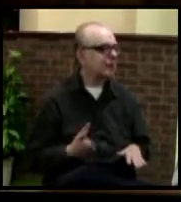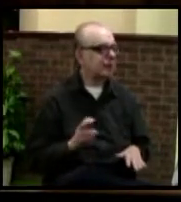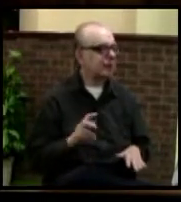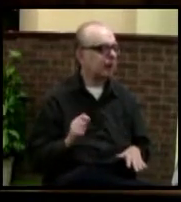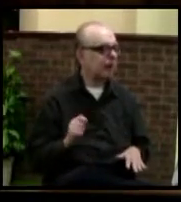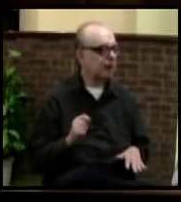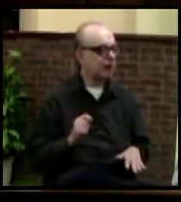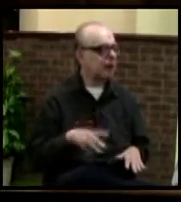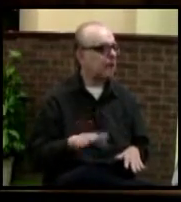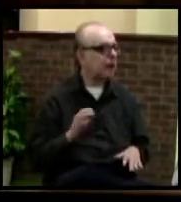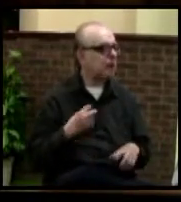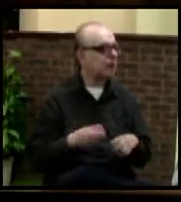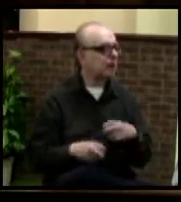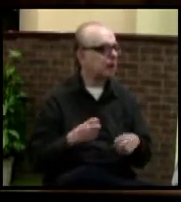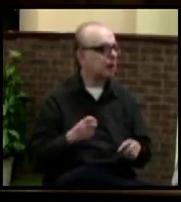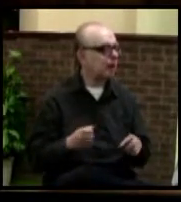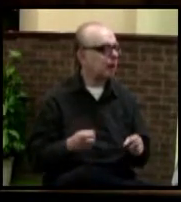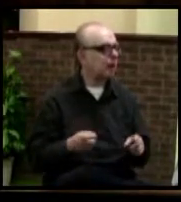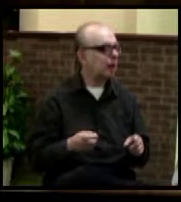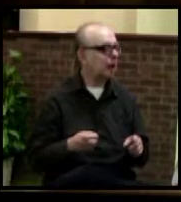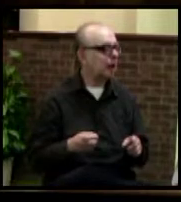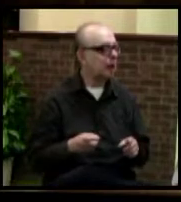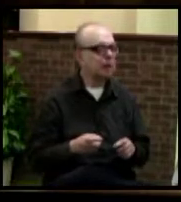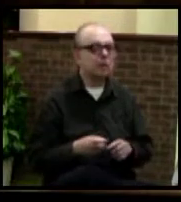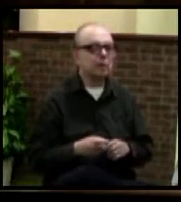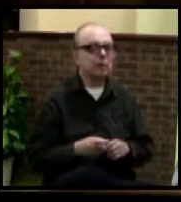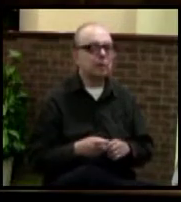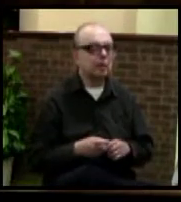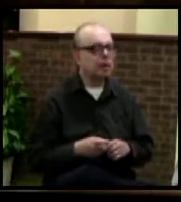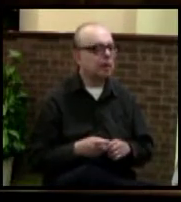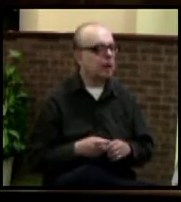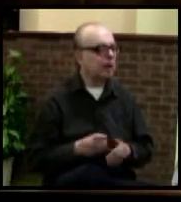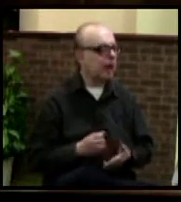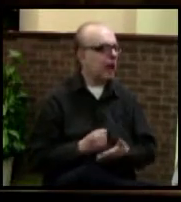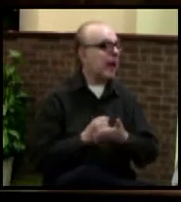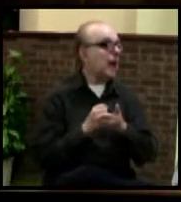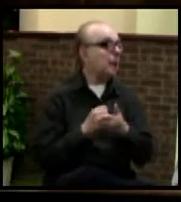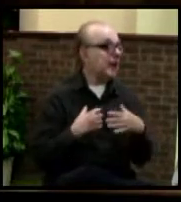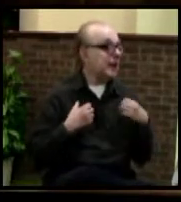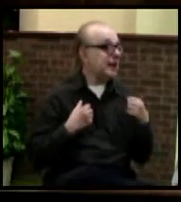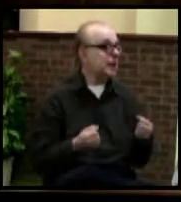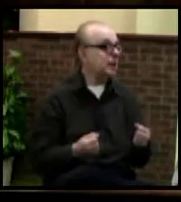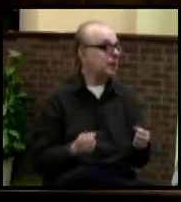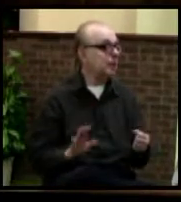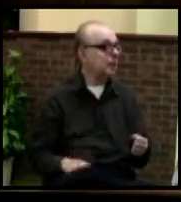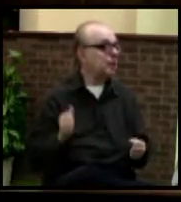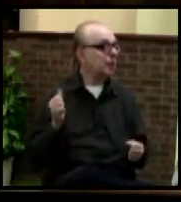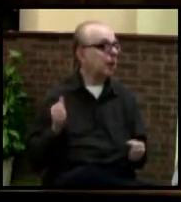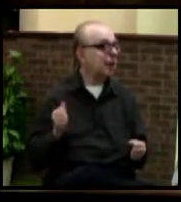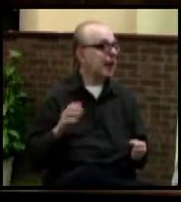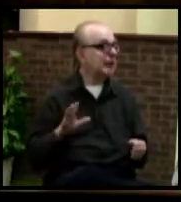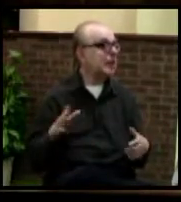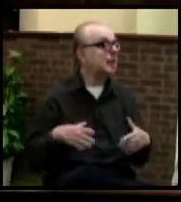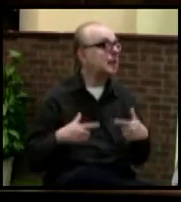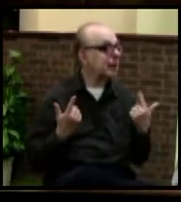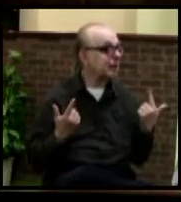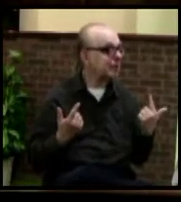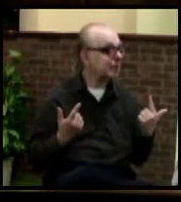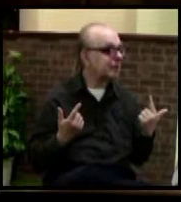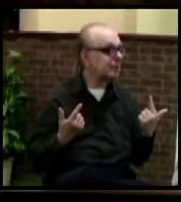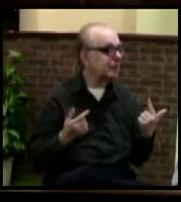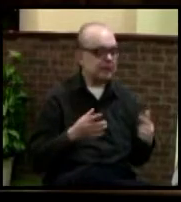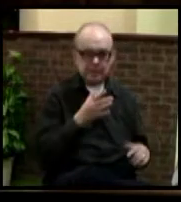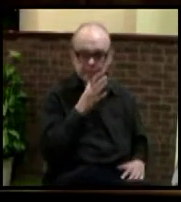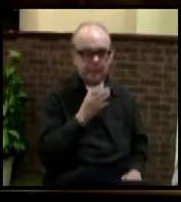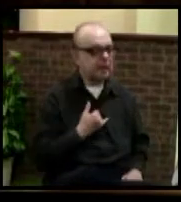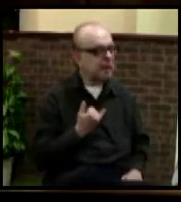And the vet found the issue with the dog and helped cure it, and the dog lived.